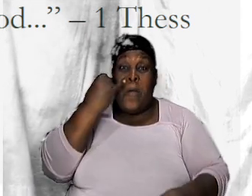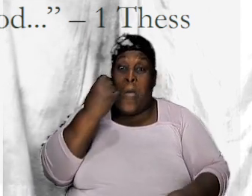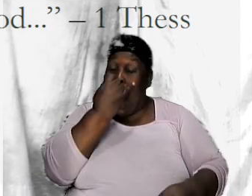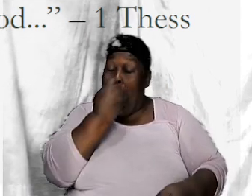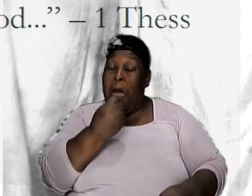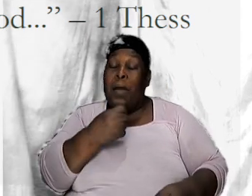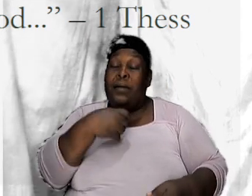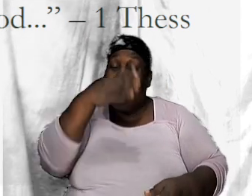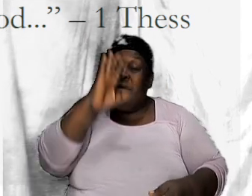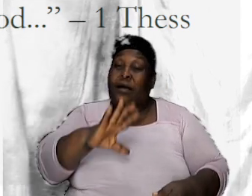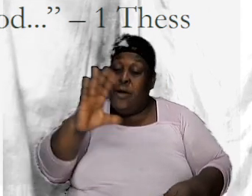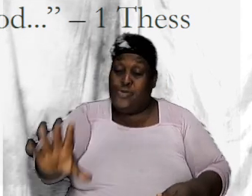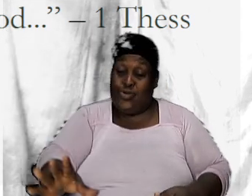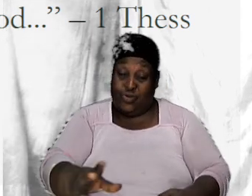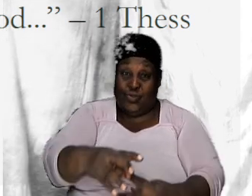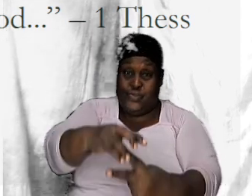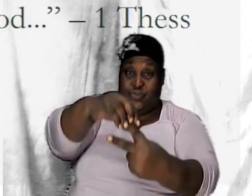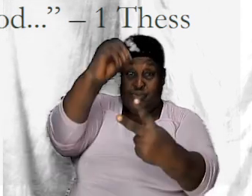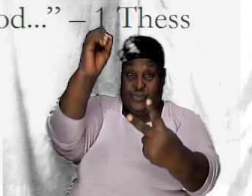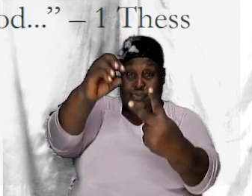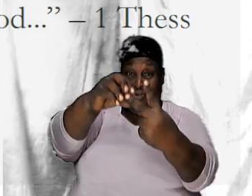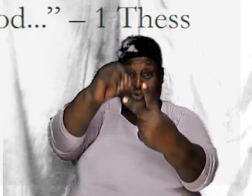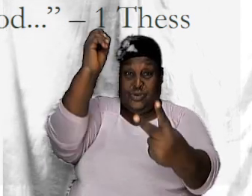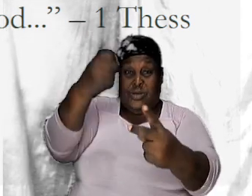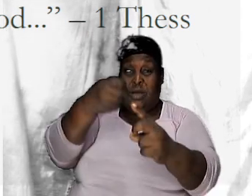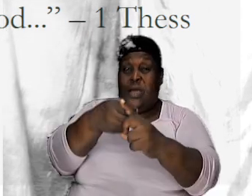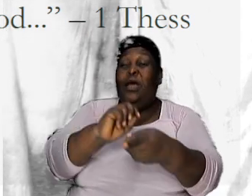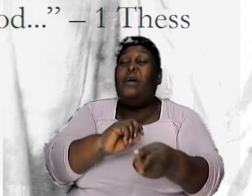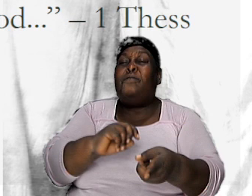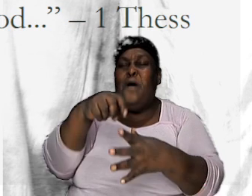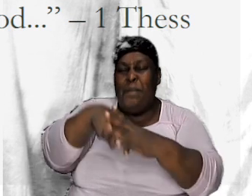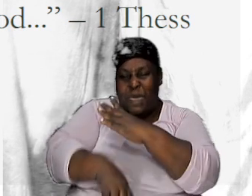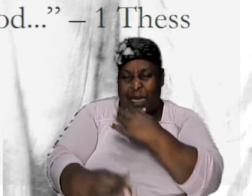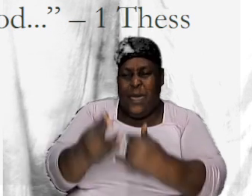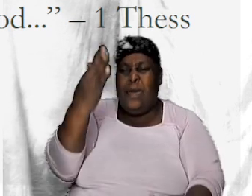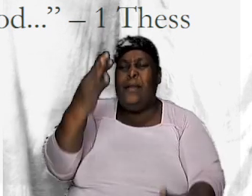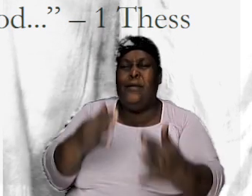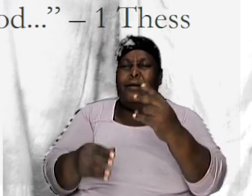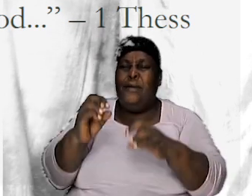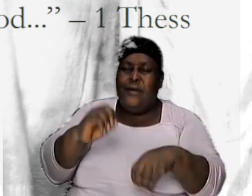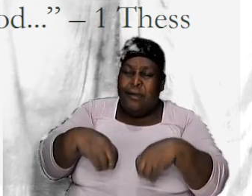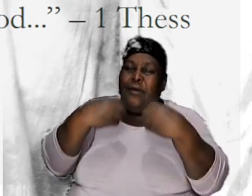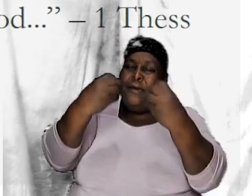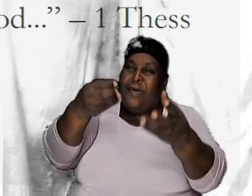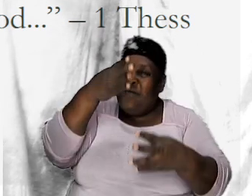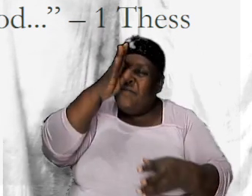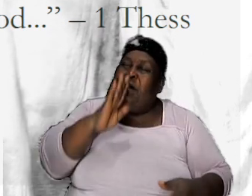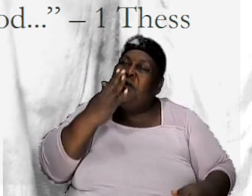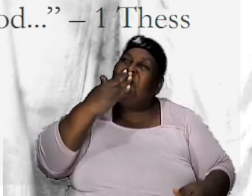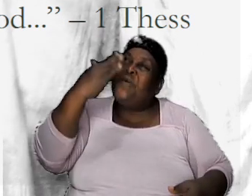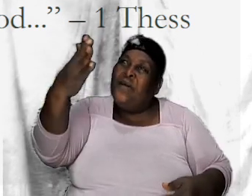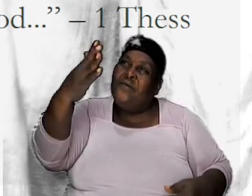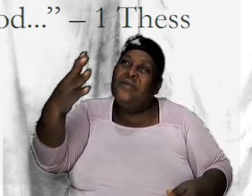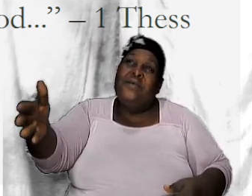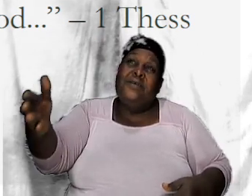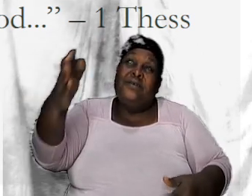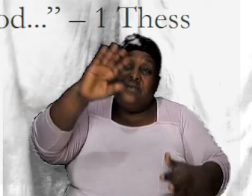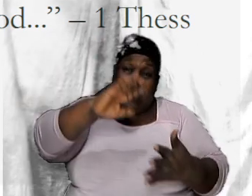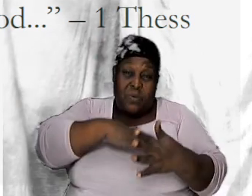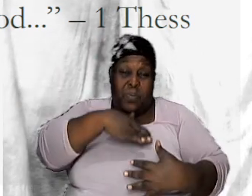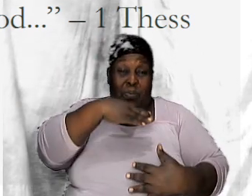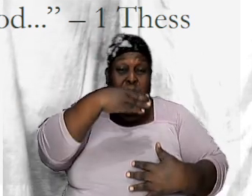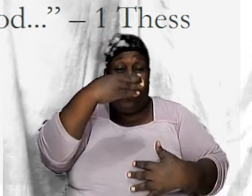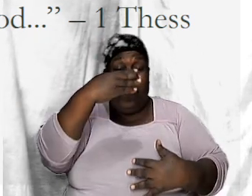from the burning. God, we give you thanks. Give God thanks for it, that this is the will of God in Christ Jesus concerning